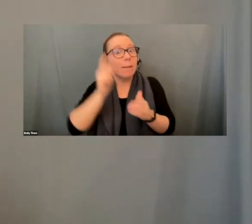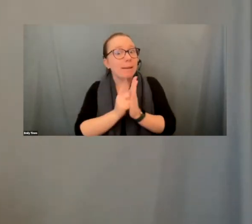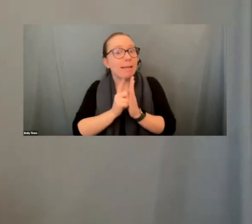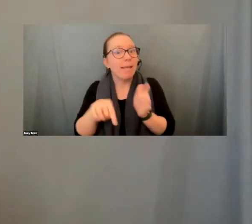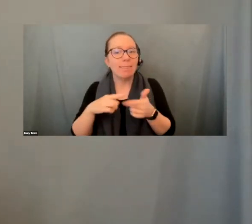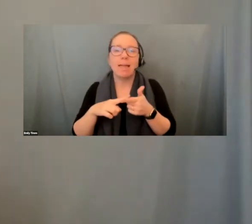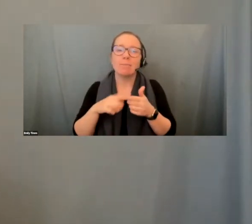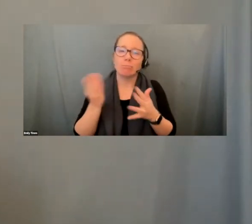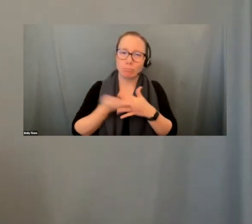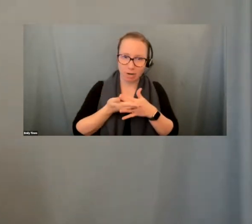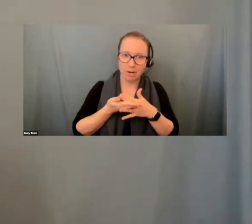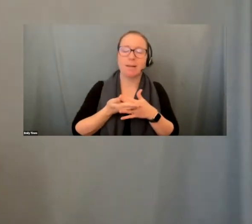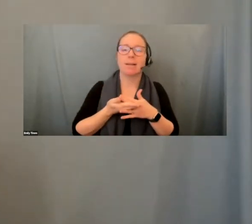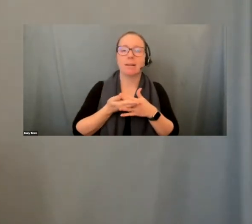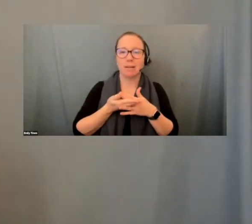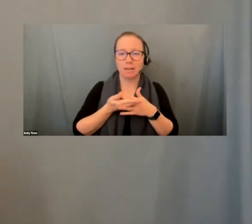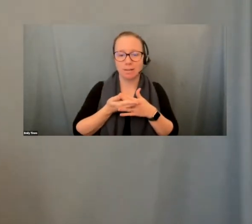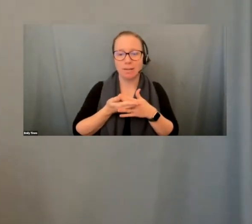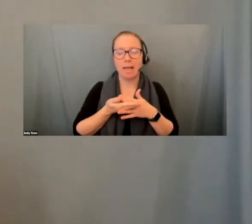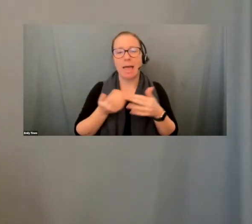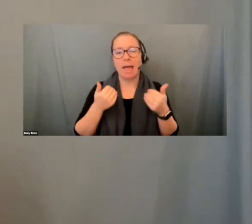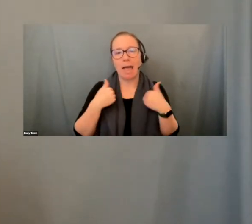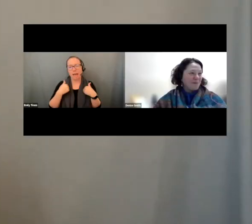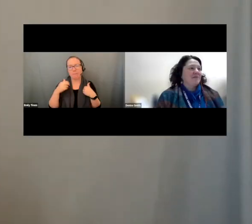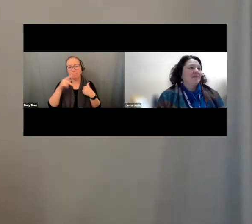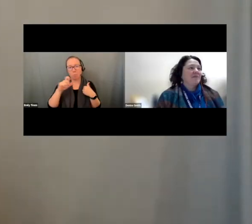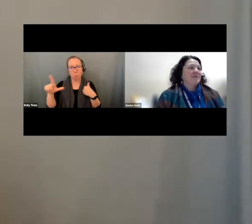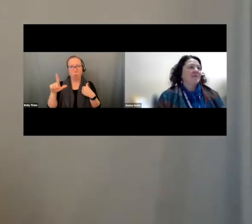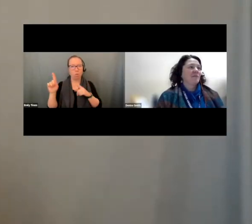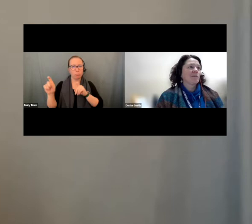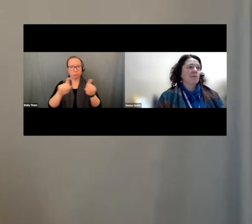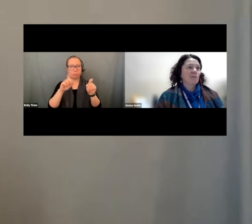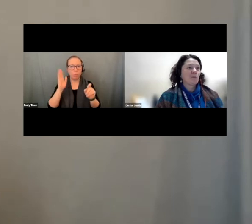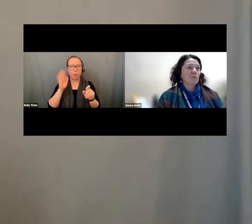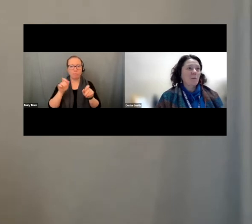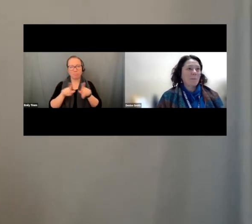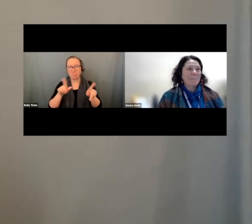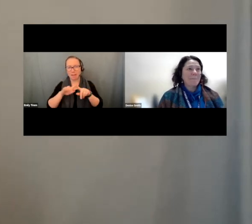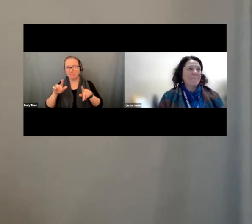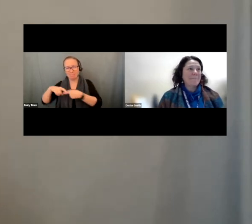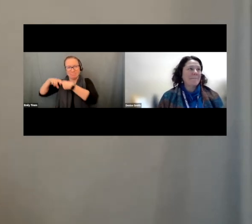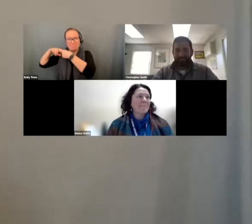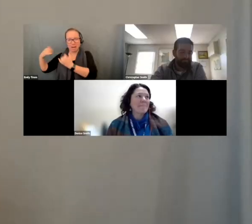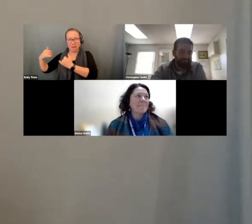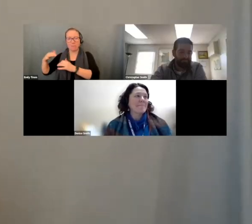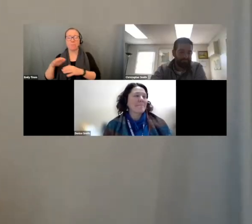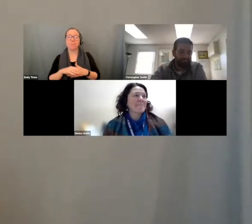go to a break. We had a Mentimeter poll that we're not going to use right now. So Denise and then Chris.